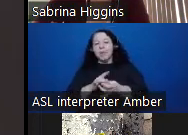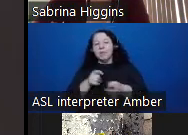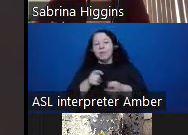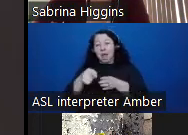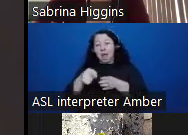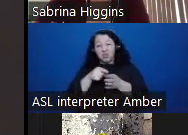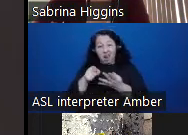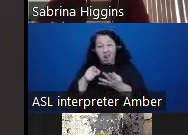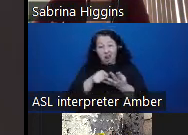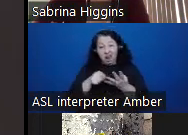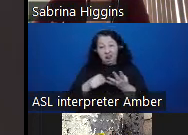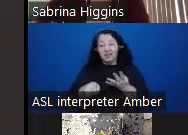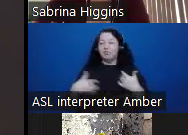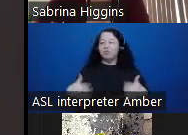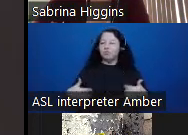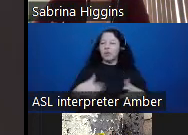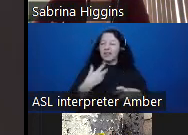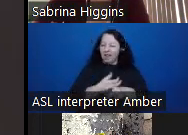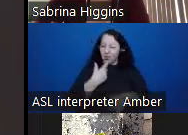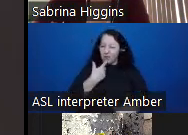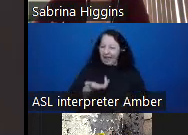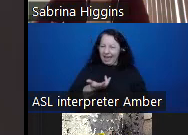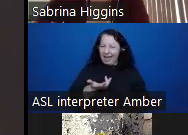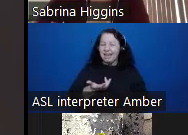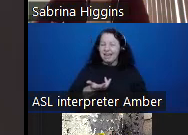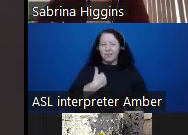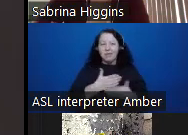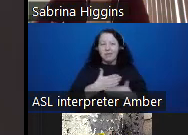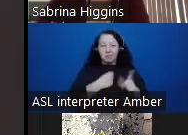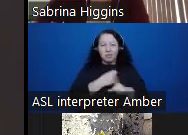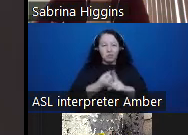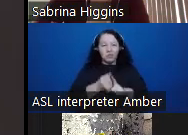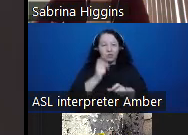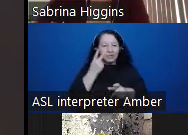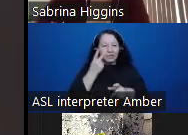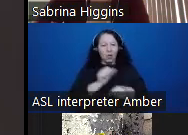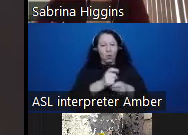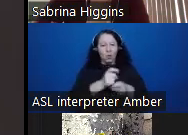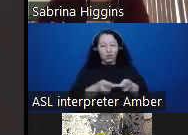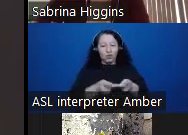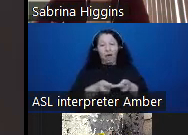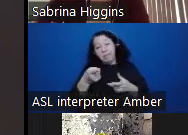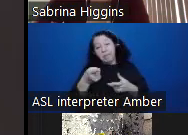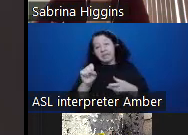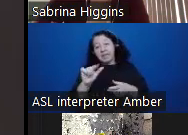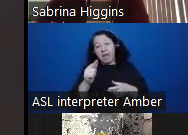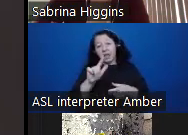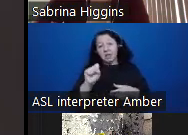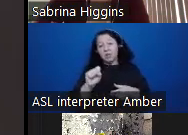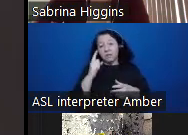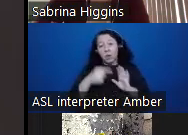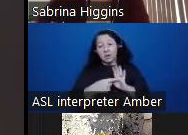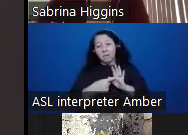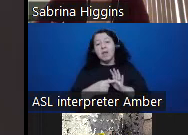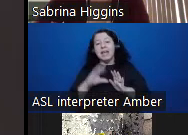tricky to say because there are instances in which workshops, at least at Sagalasus, where they do seem to be much more kind